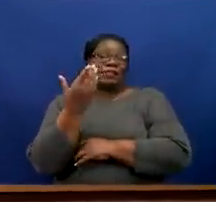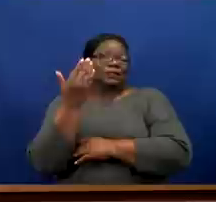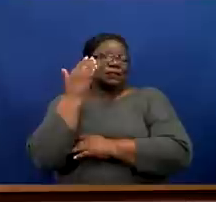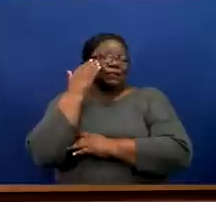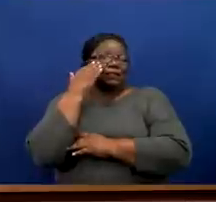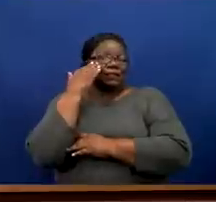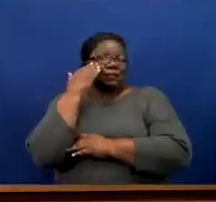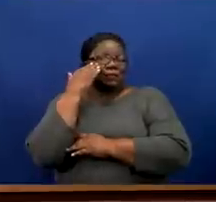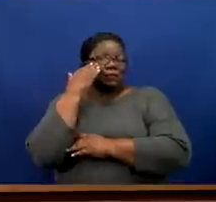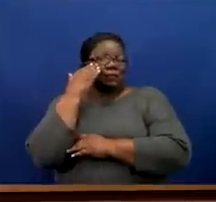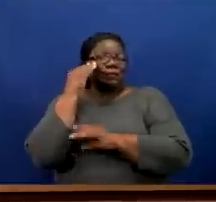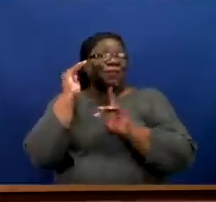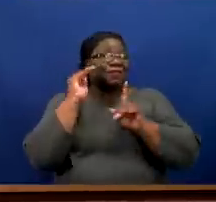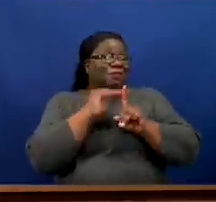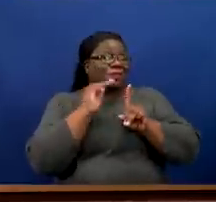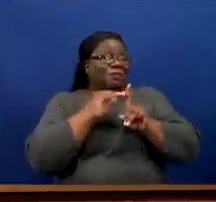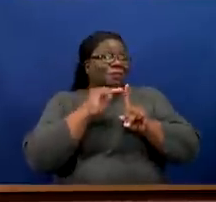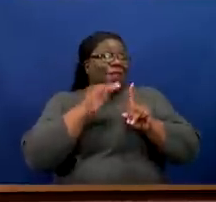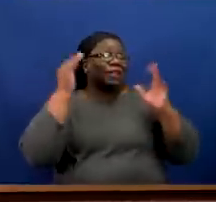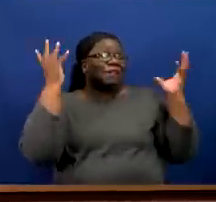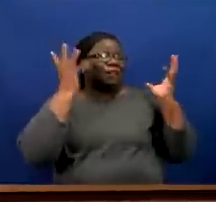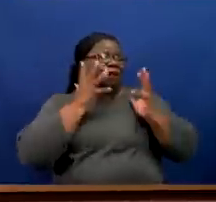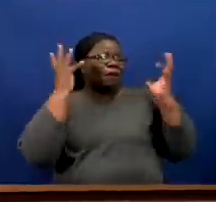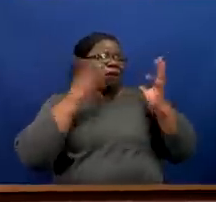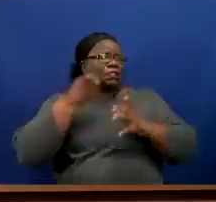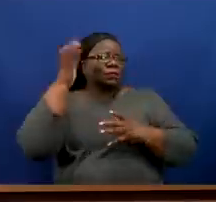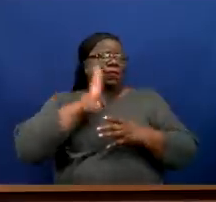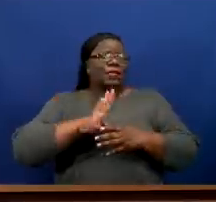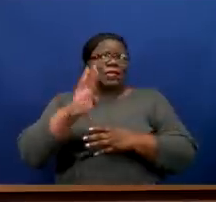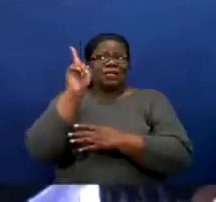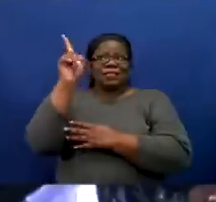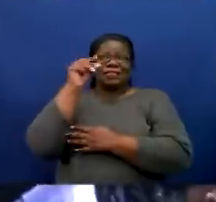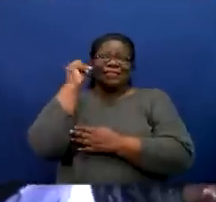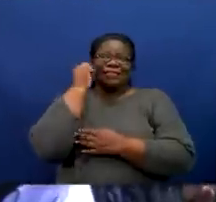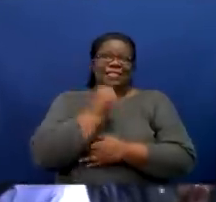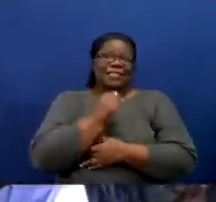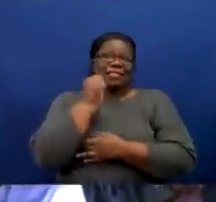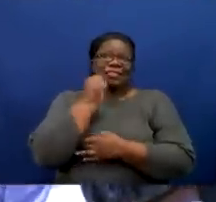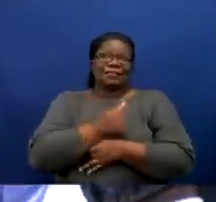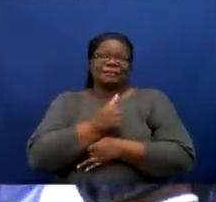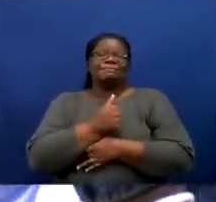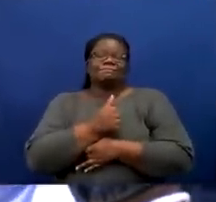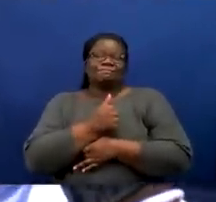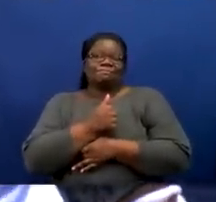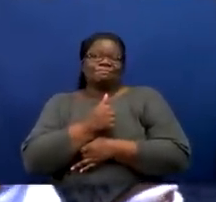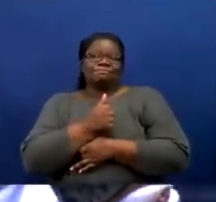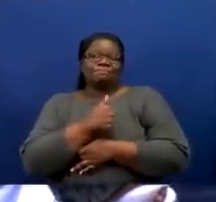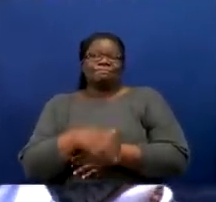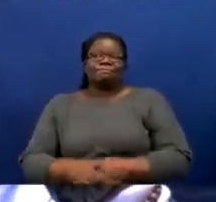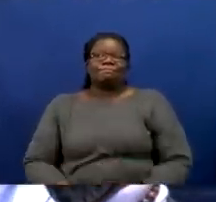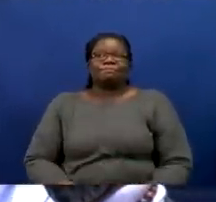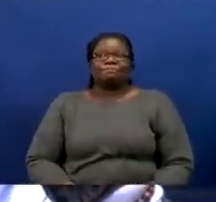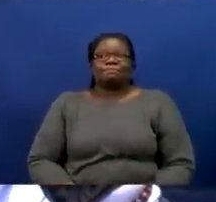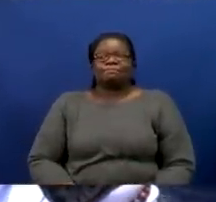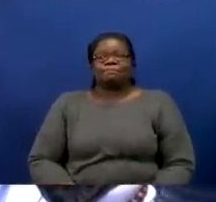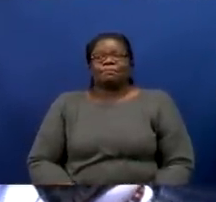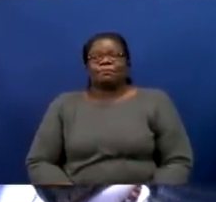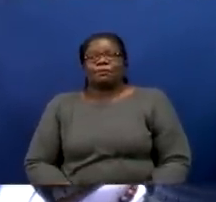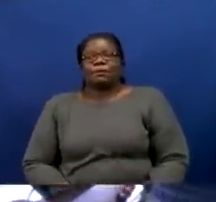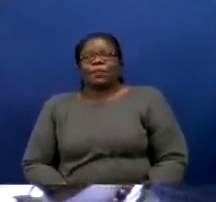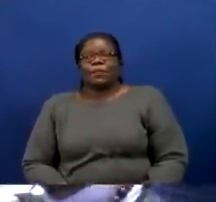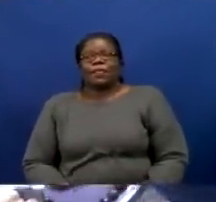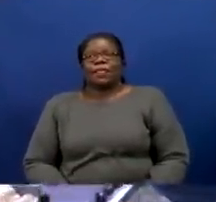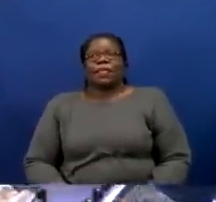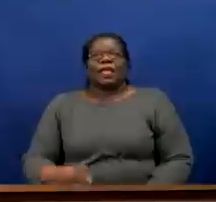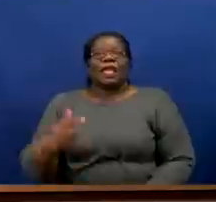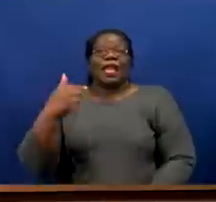of just how awesome God is every day. Yeah. Yeah. I was having